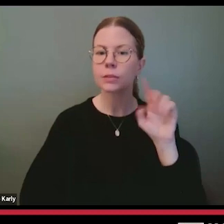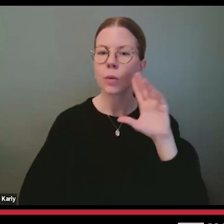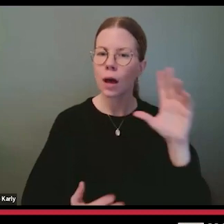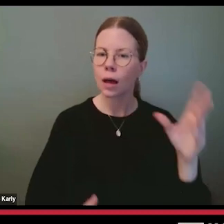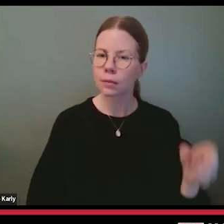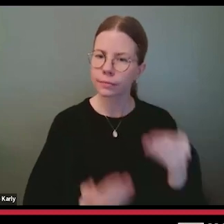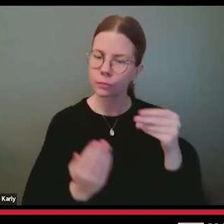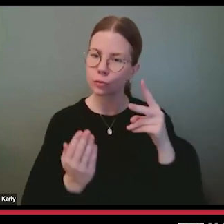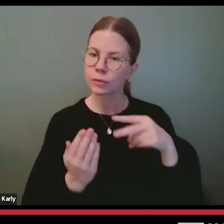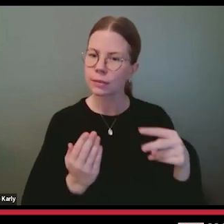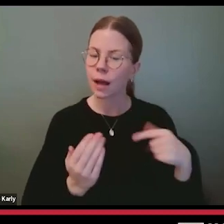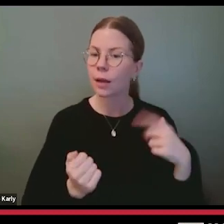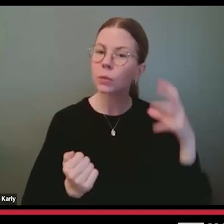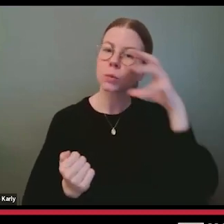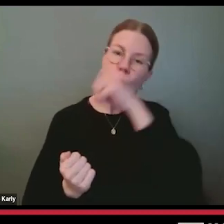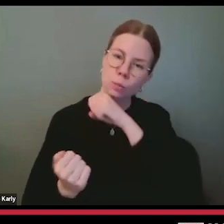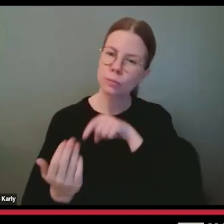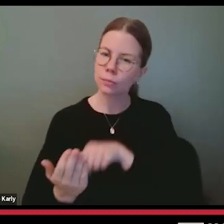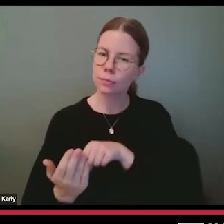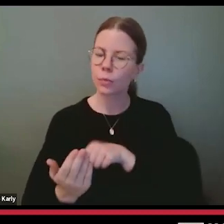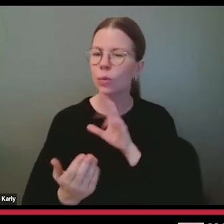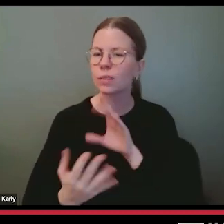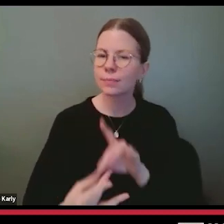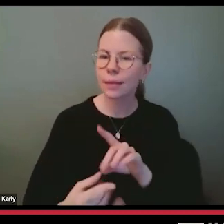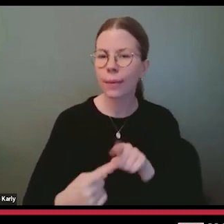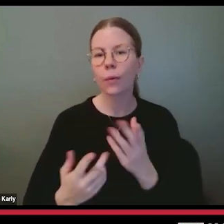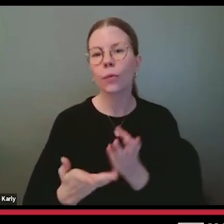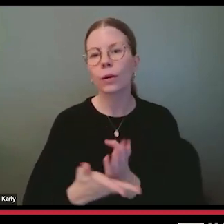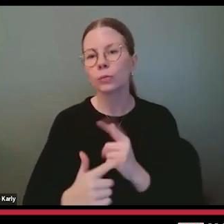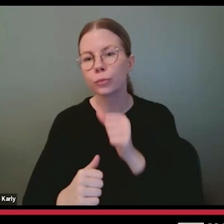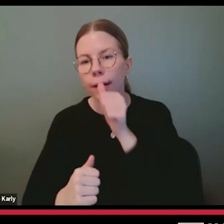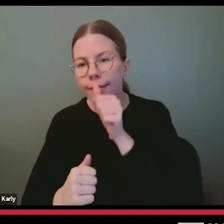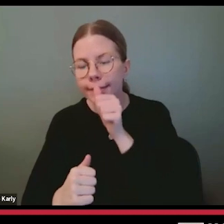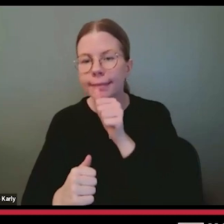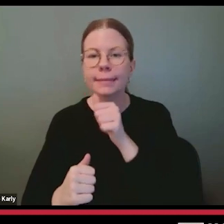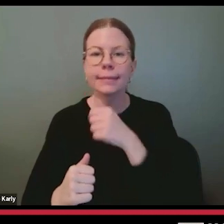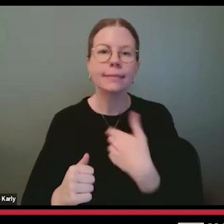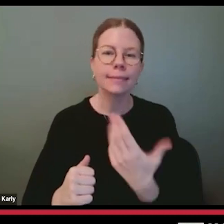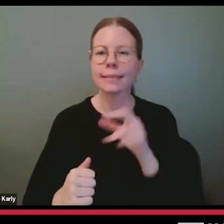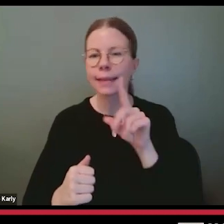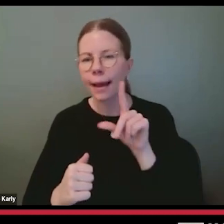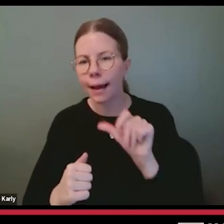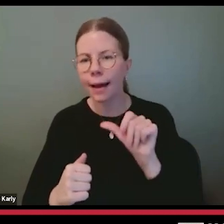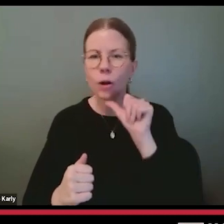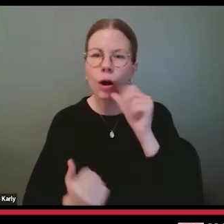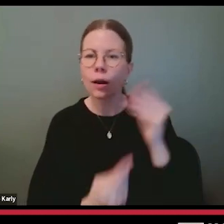to privacy and to not having your data shared with governments that could use it against